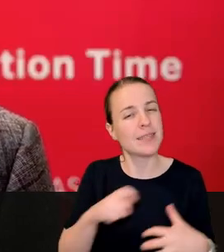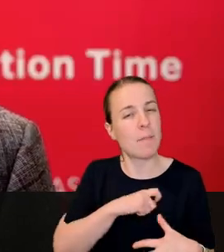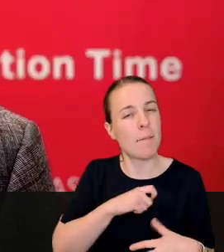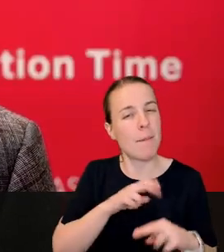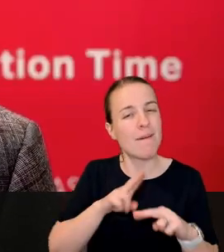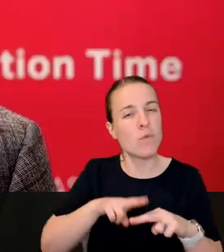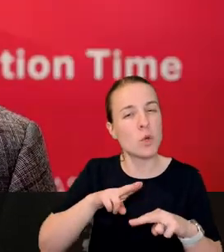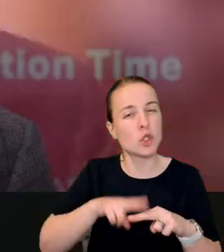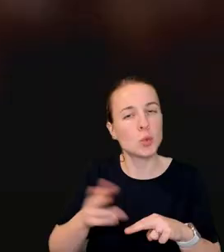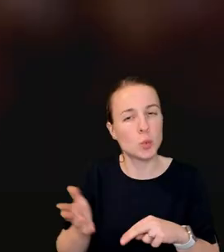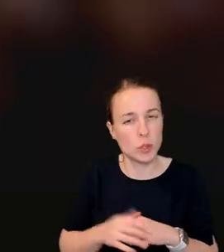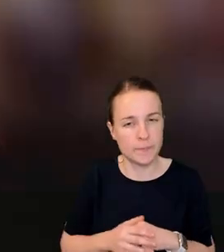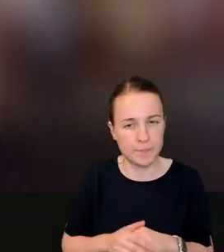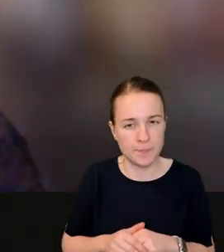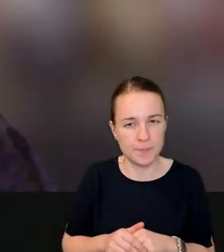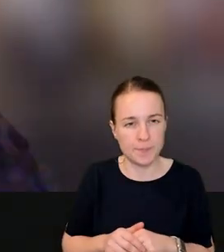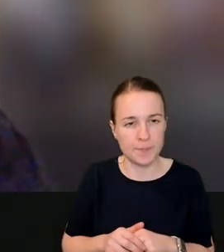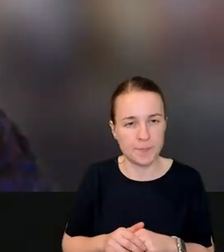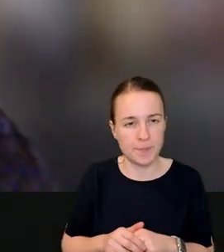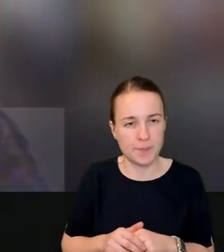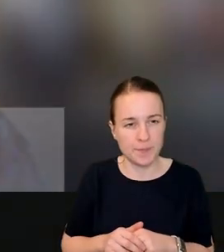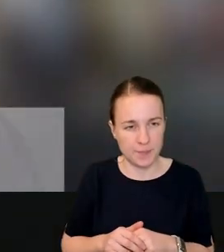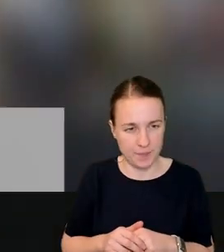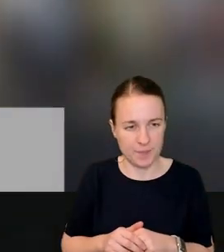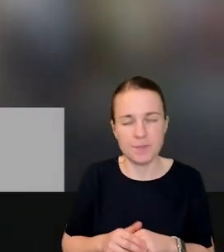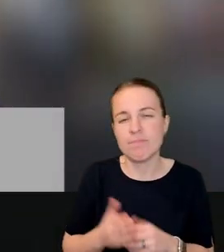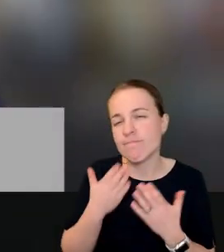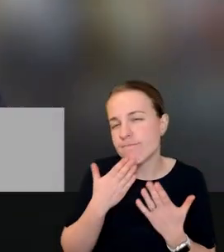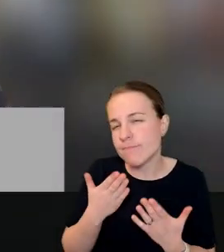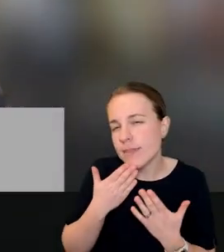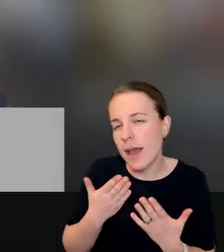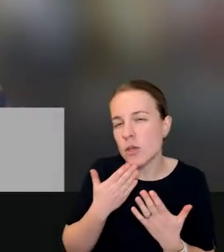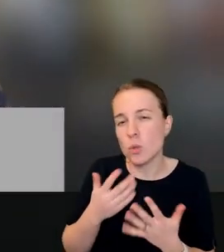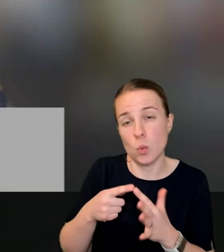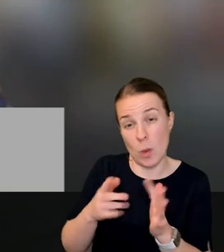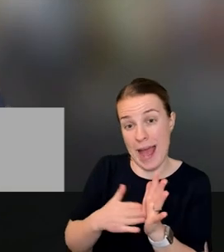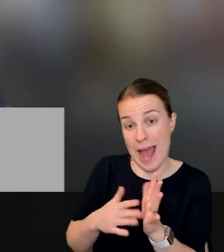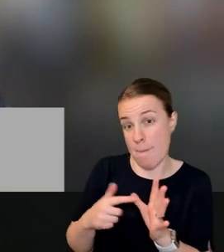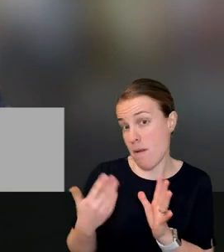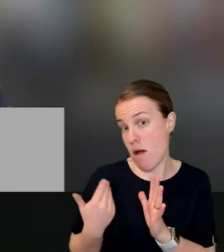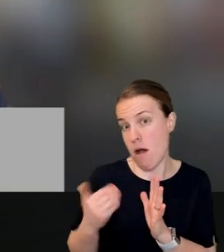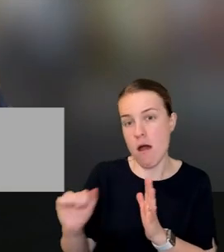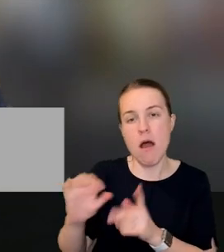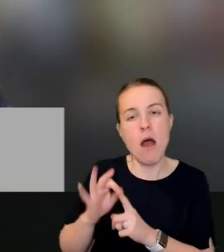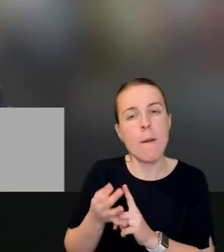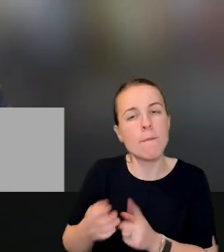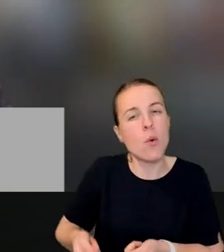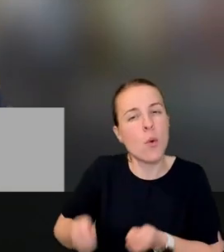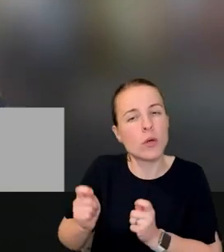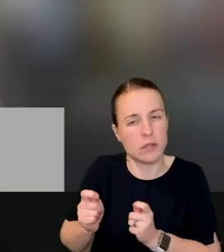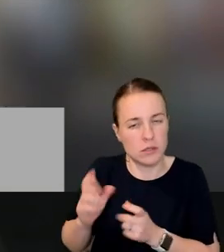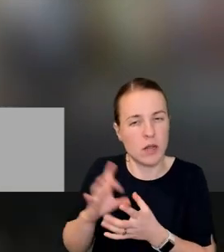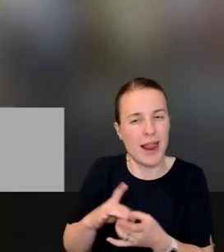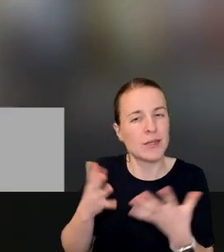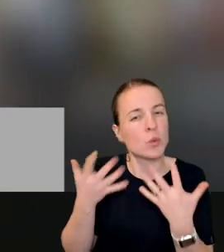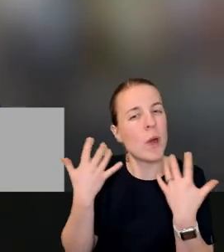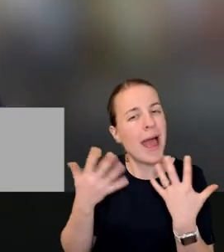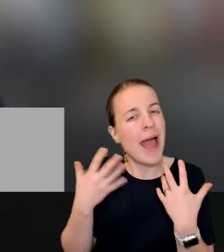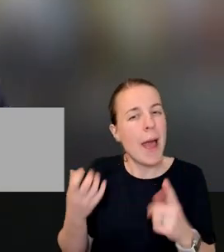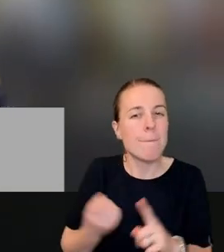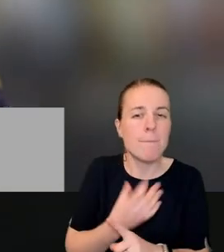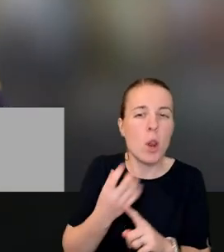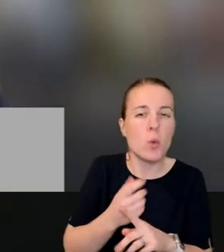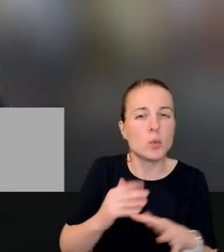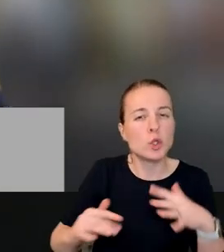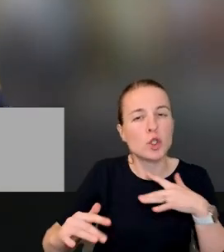Thank you very much. Building on my colleague Emma's point about air pollution and the measures that the